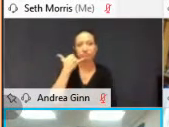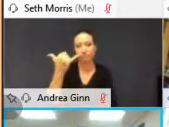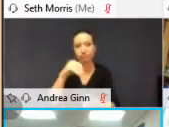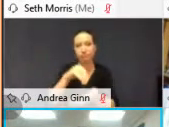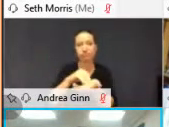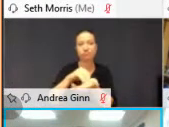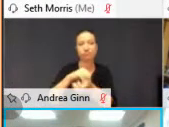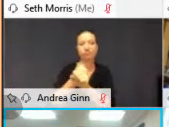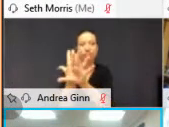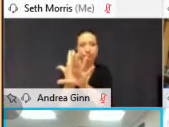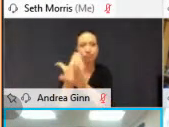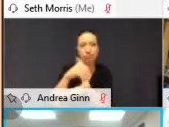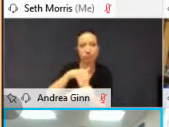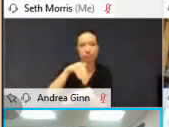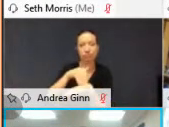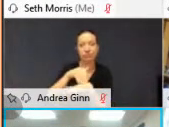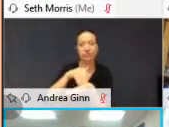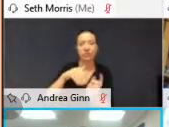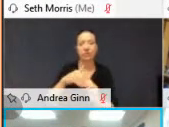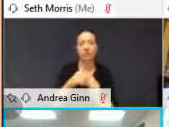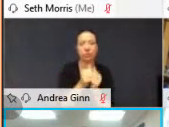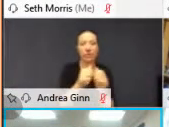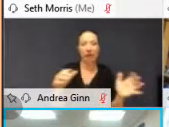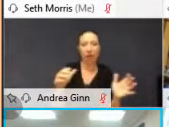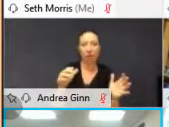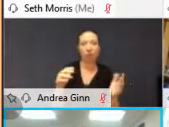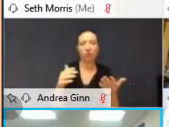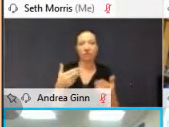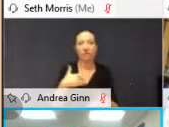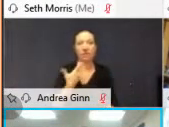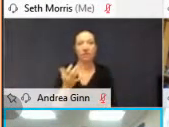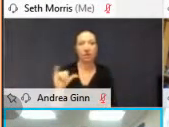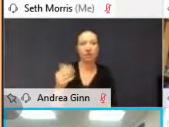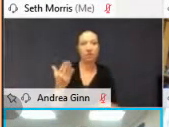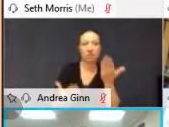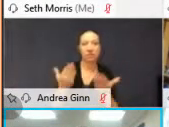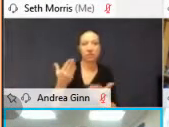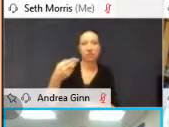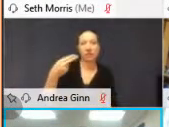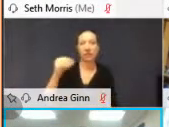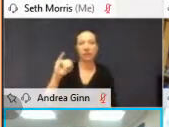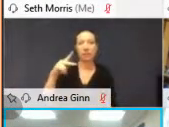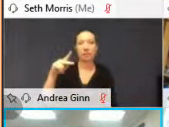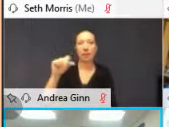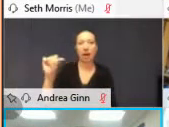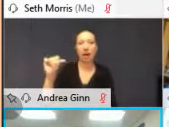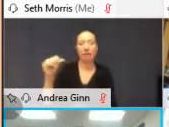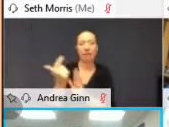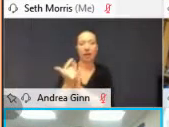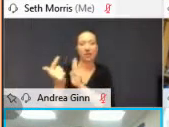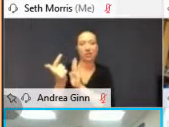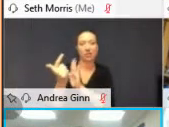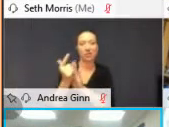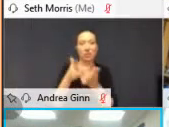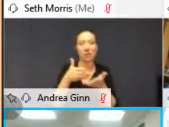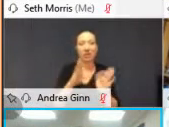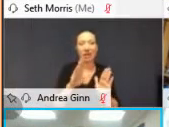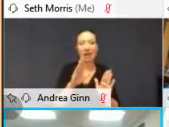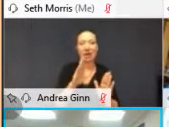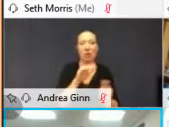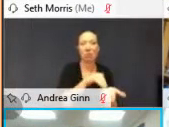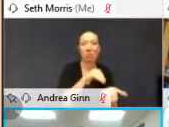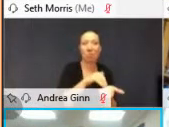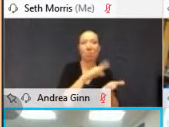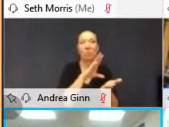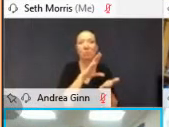of HIPAA violations for providers. Allowing providers to deliver services in alternative care sites, which I already